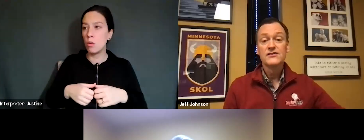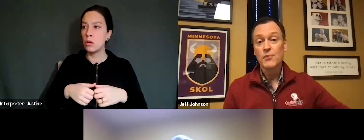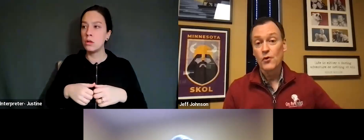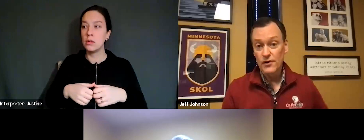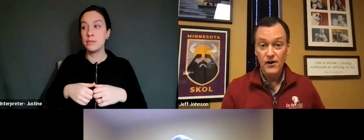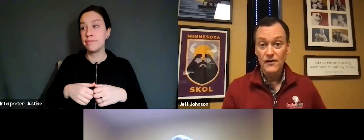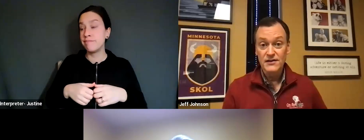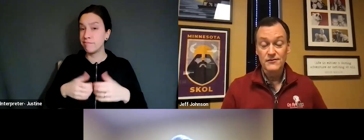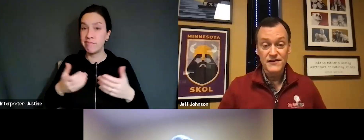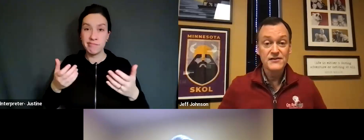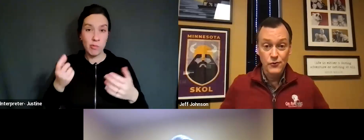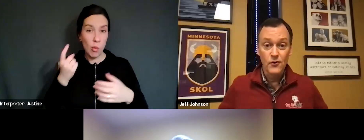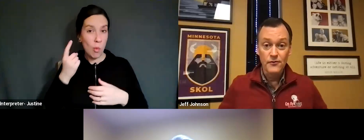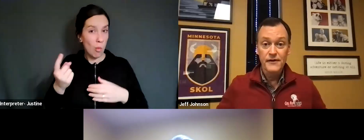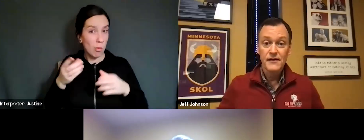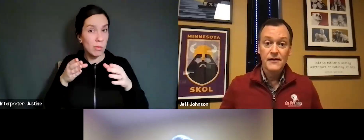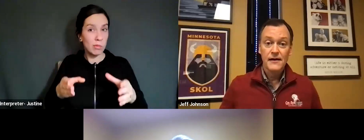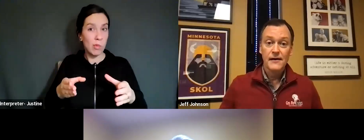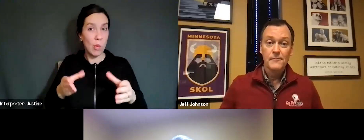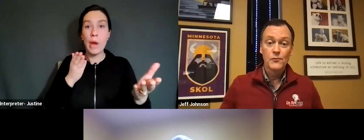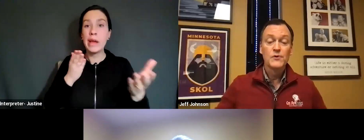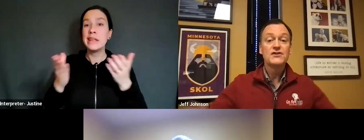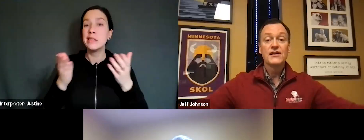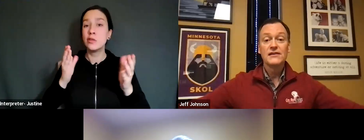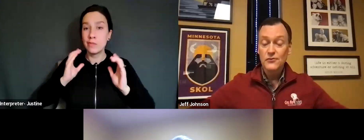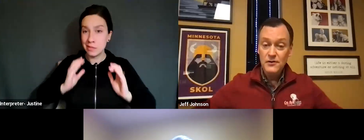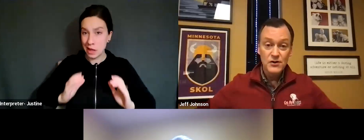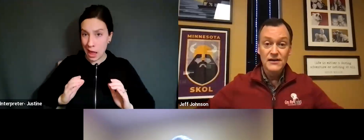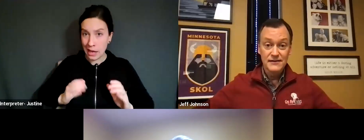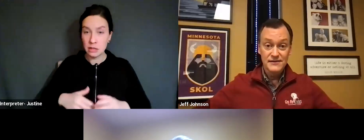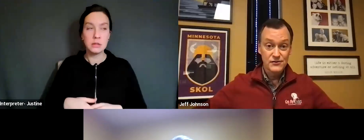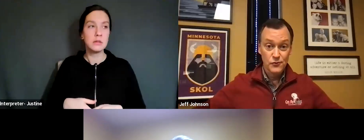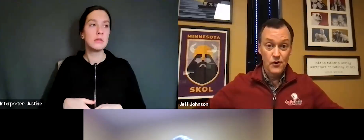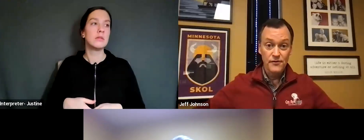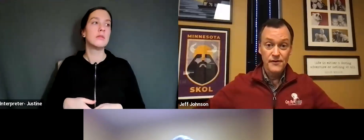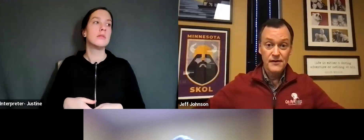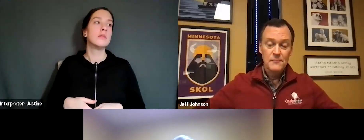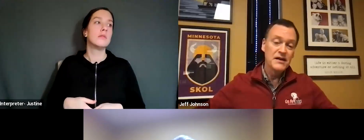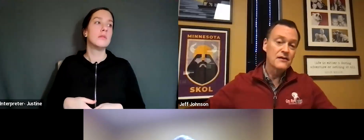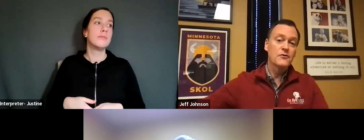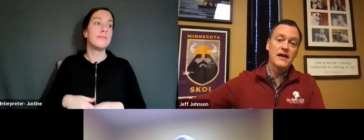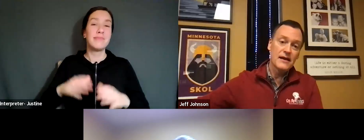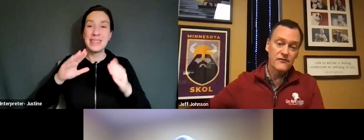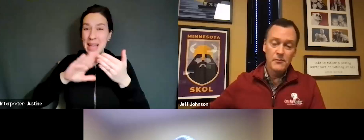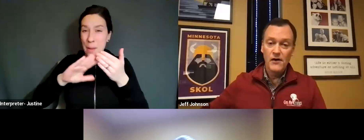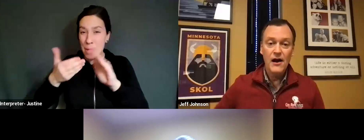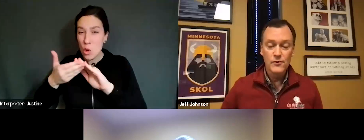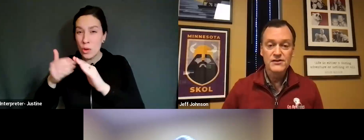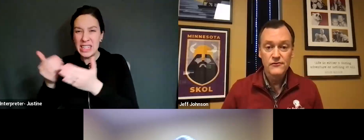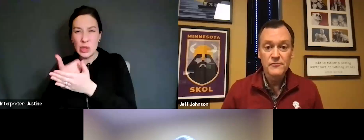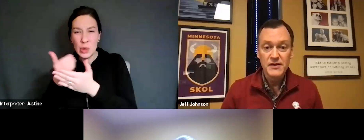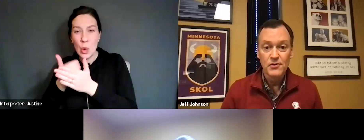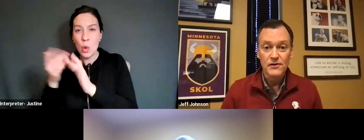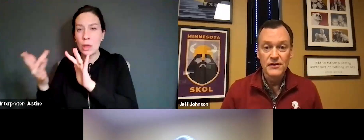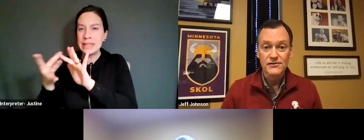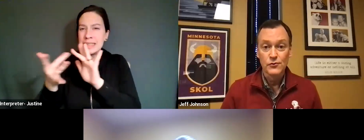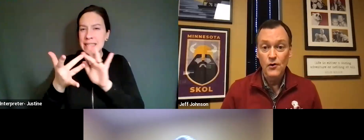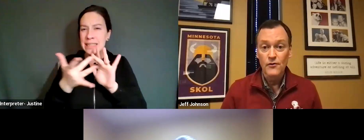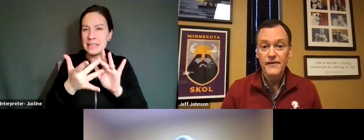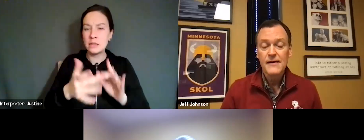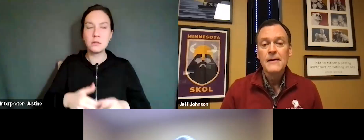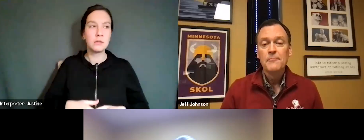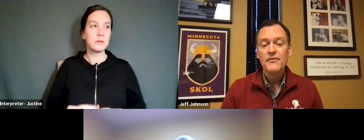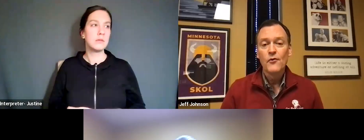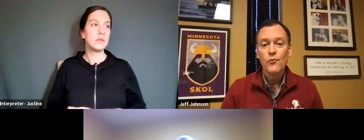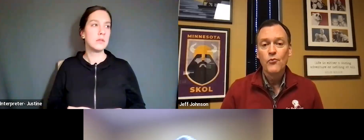we support our volunteers. That's growth. Reaching into new communities is growth. Being creative about how we serve people is